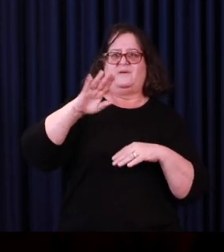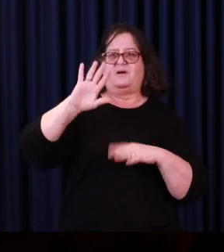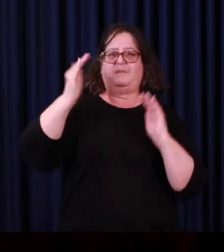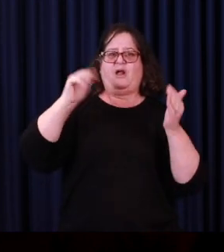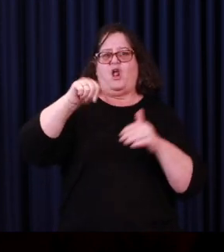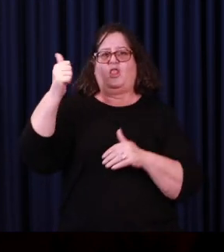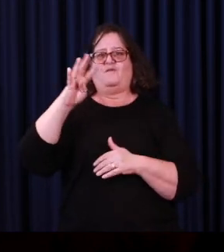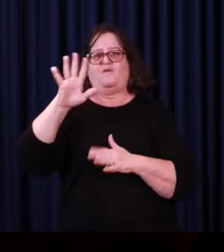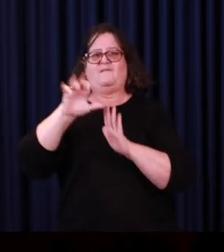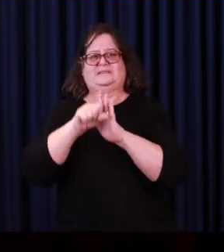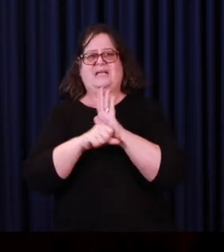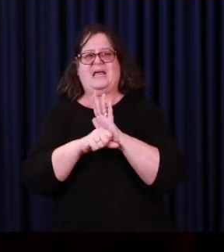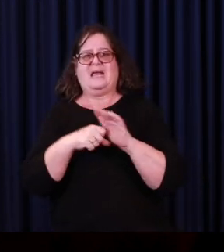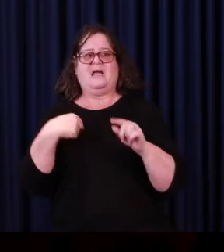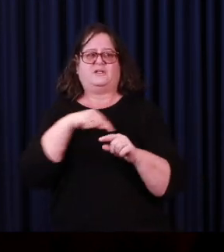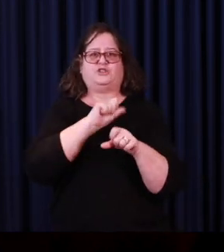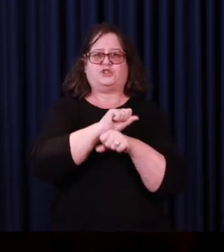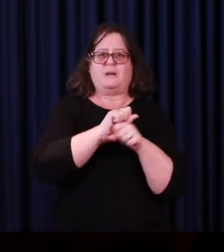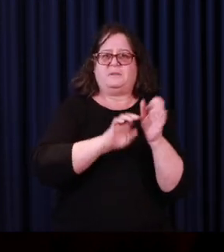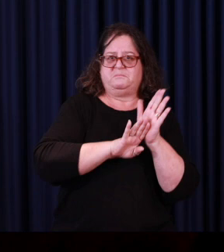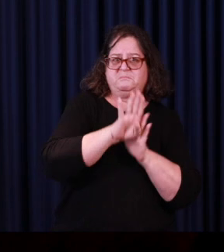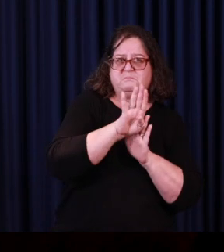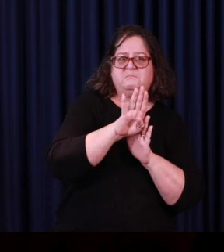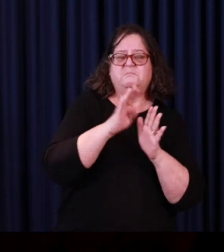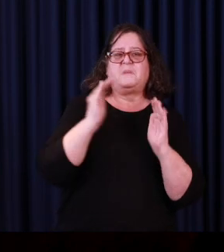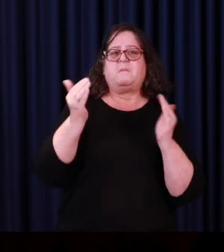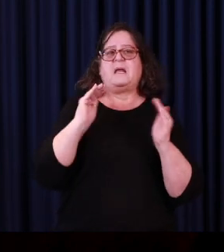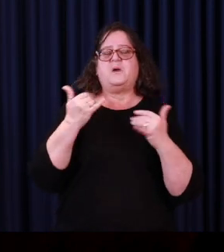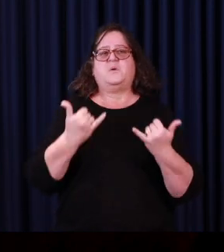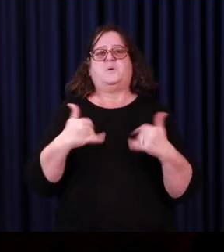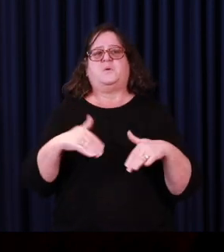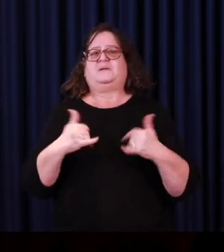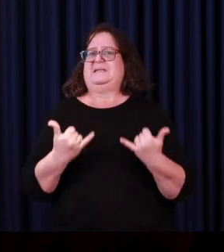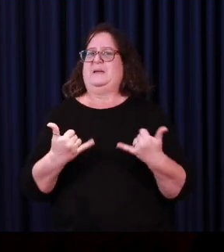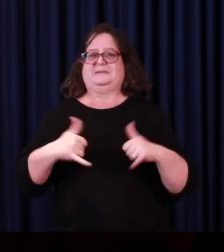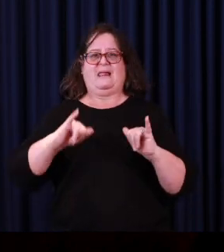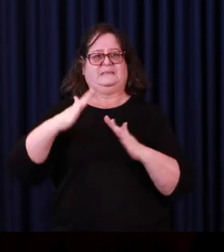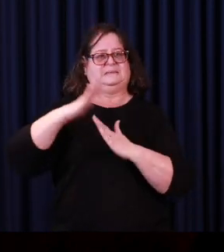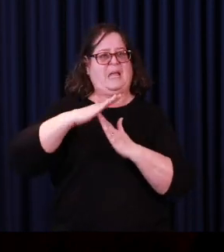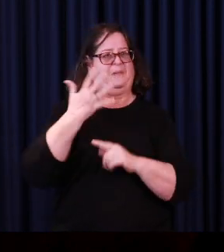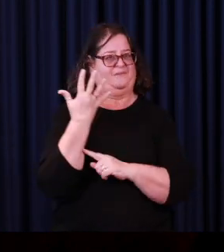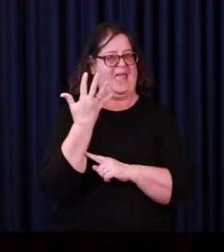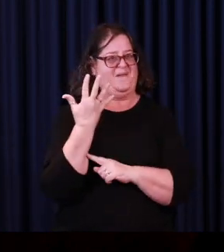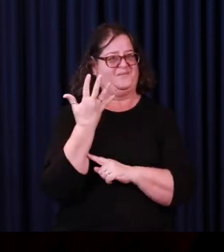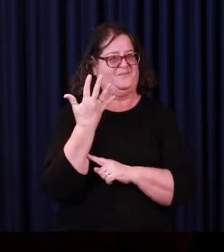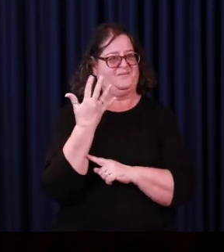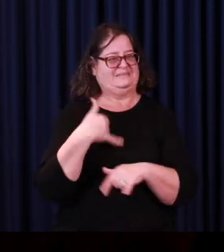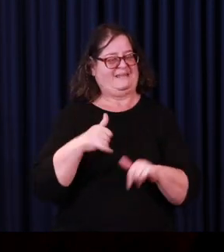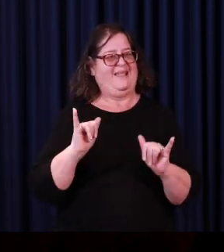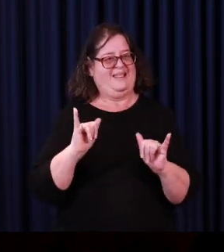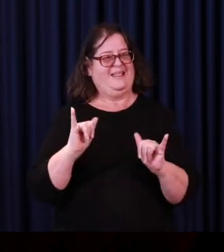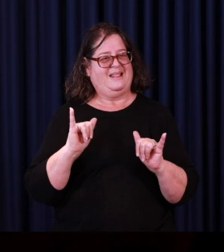income growth. Today, we're still top 5, but some Arizonans